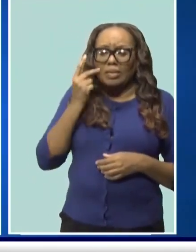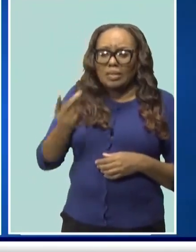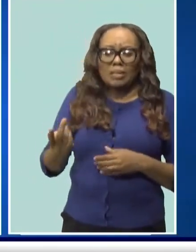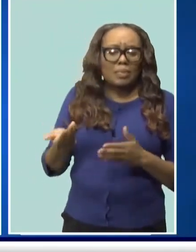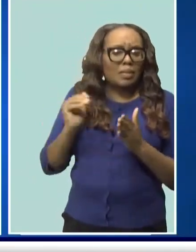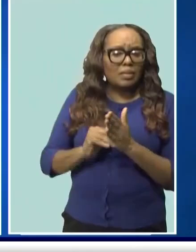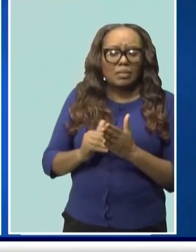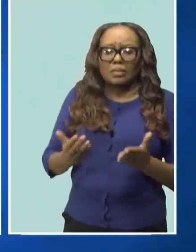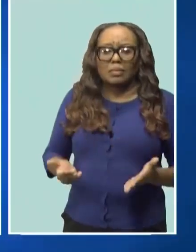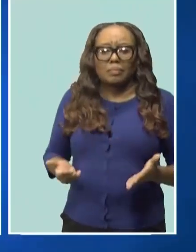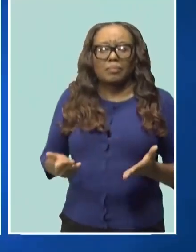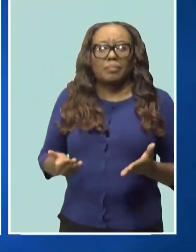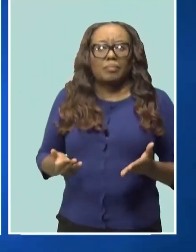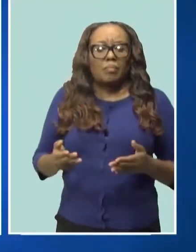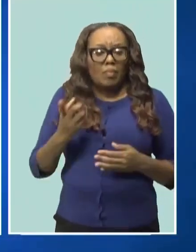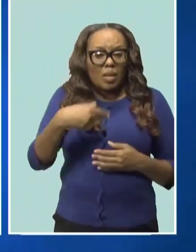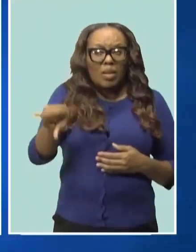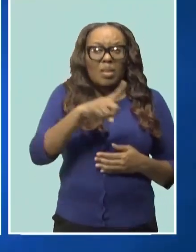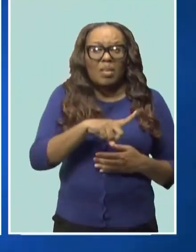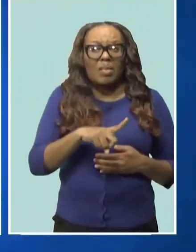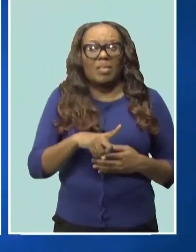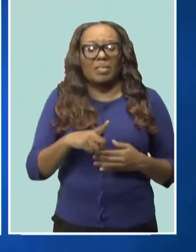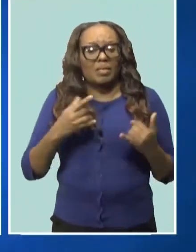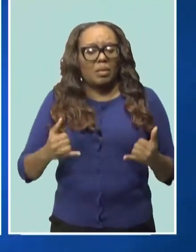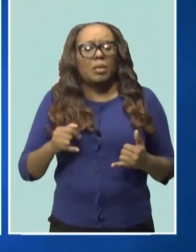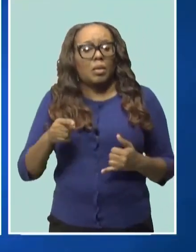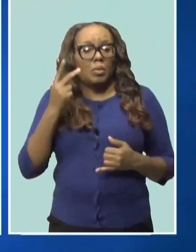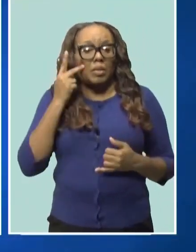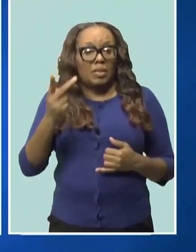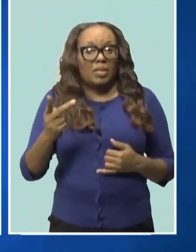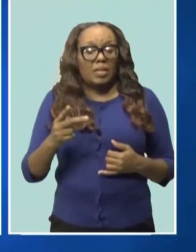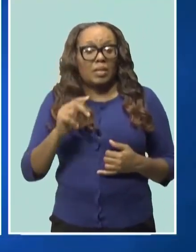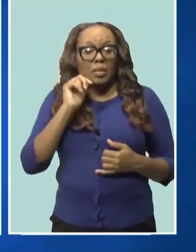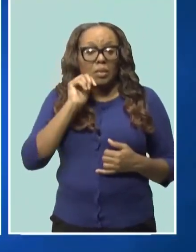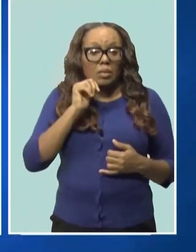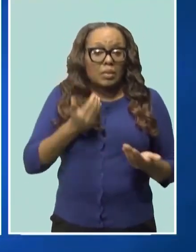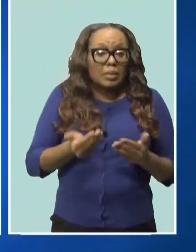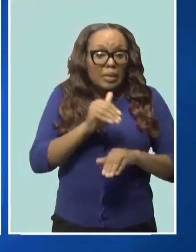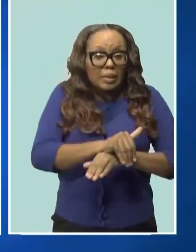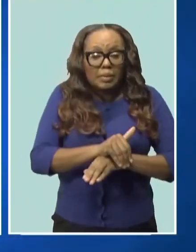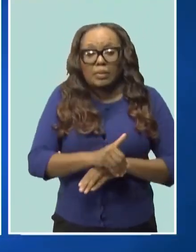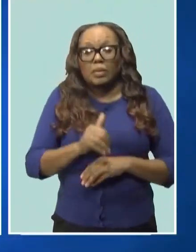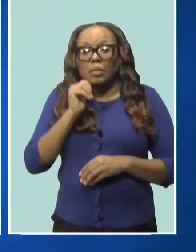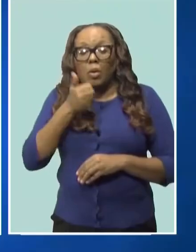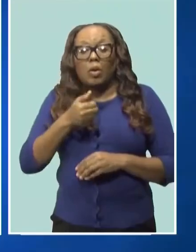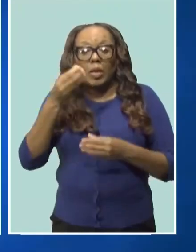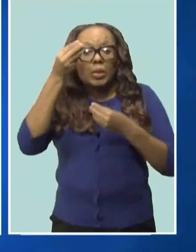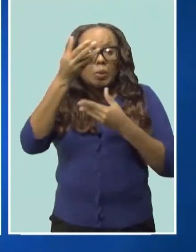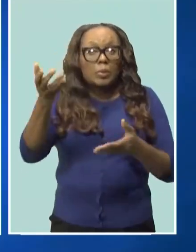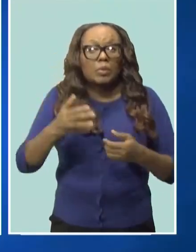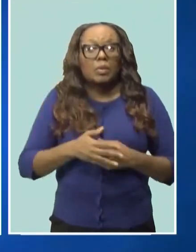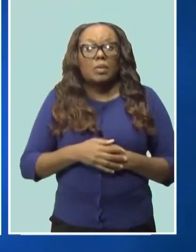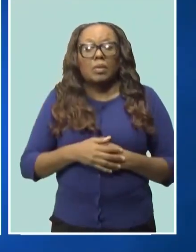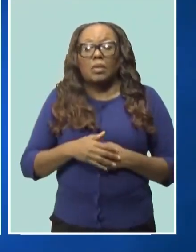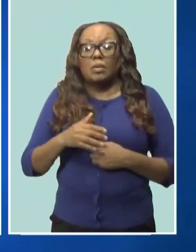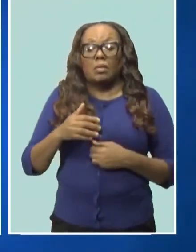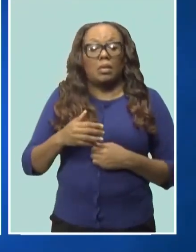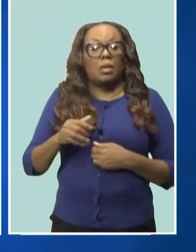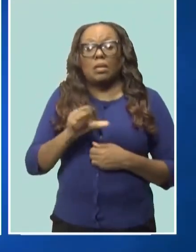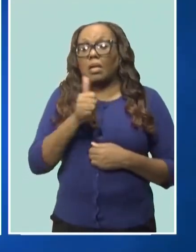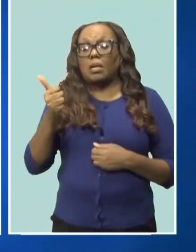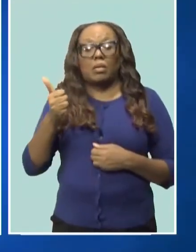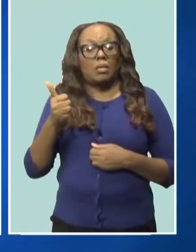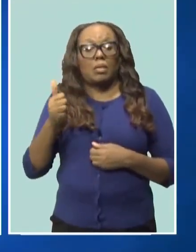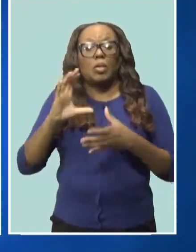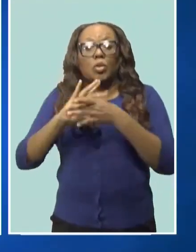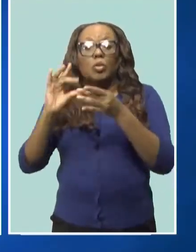Like you all here now, this is going to be featured on the news tomorrow and tonight. Something else happens tomorrow, you move on. Families